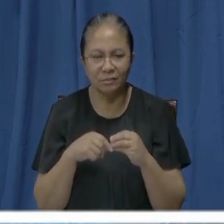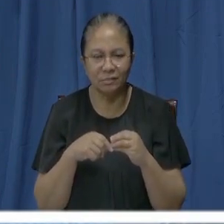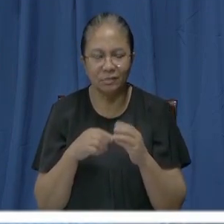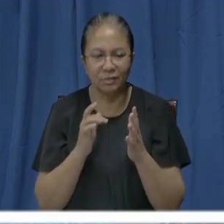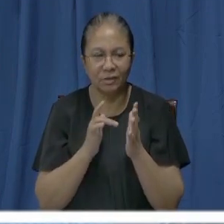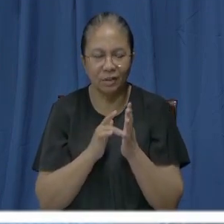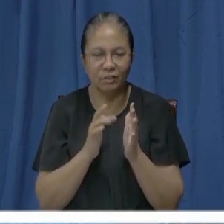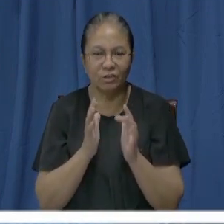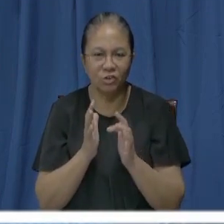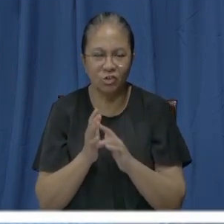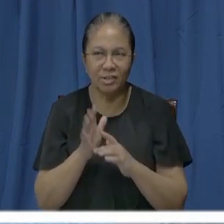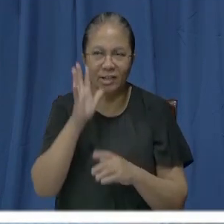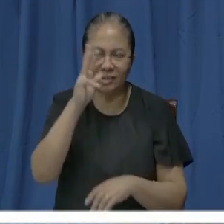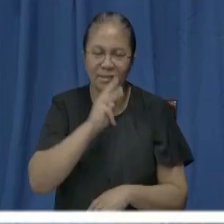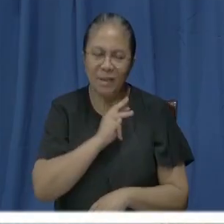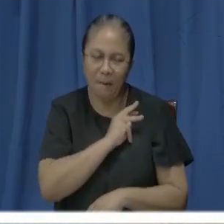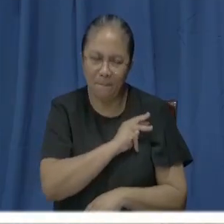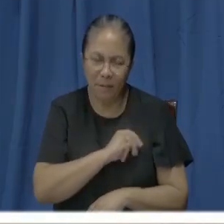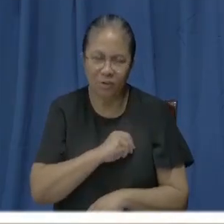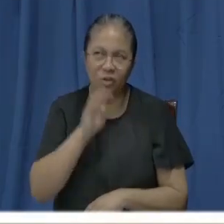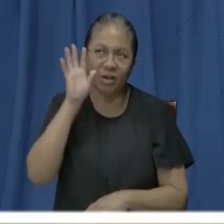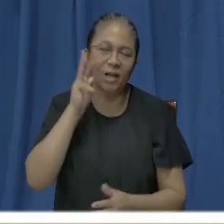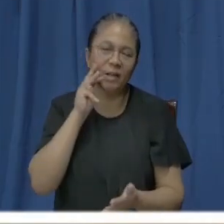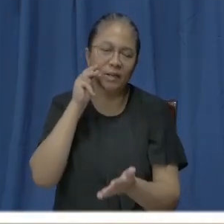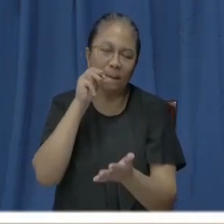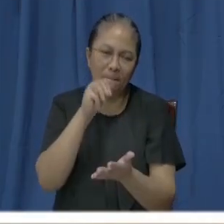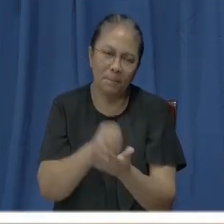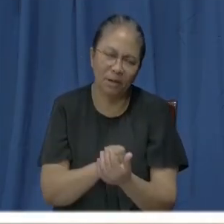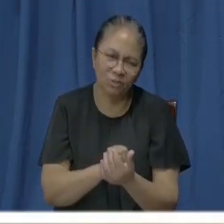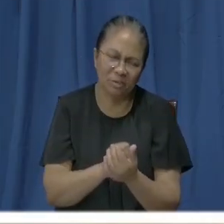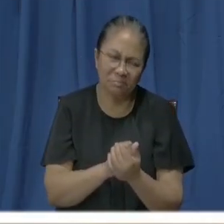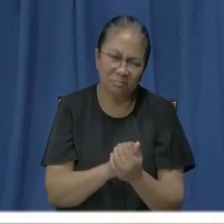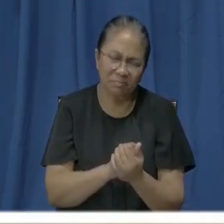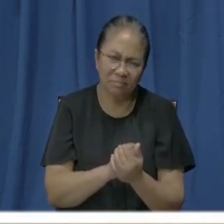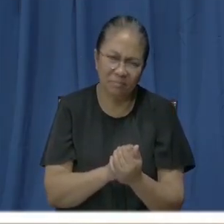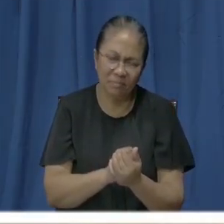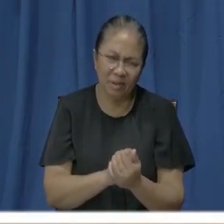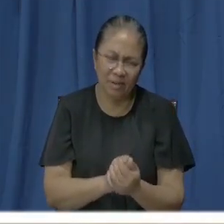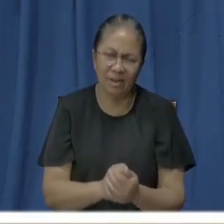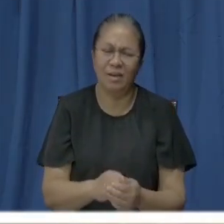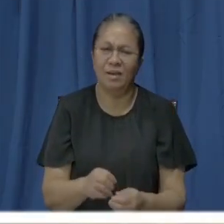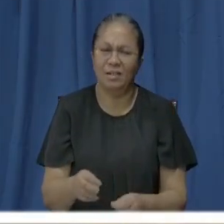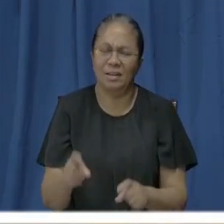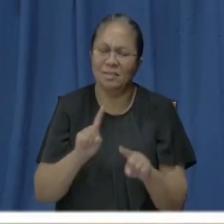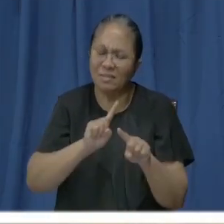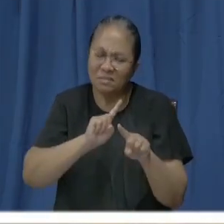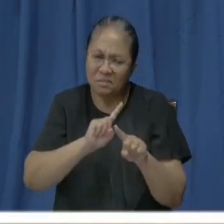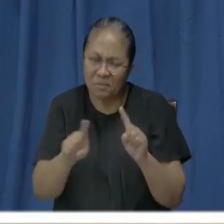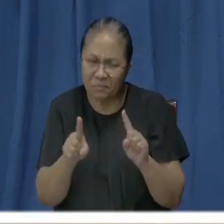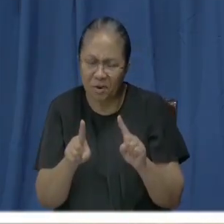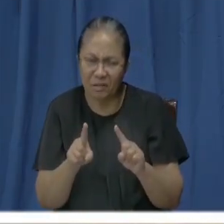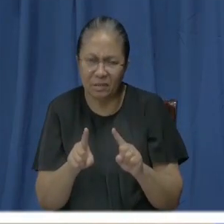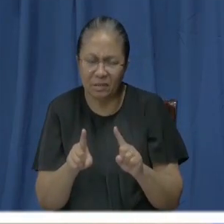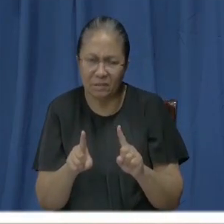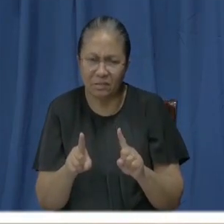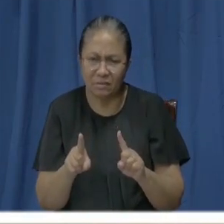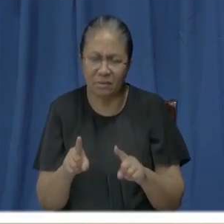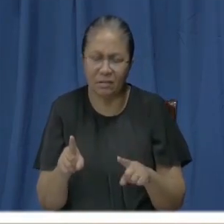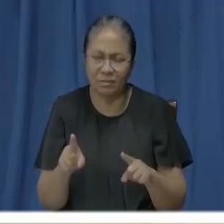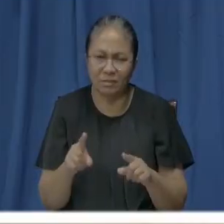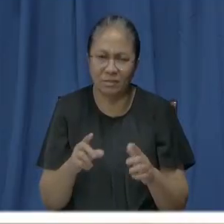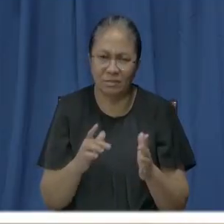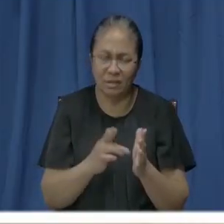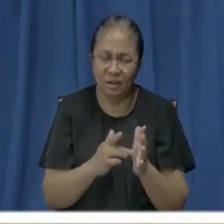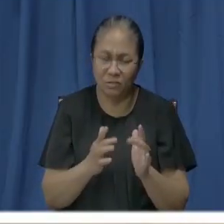mission and message. And it's radical. It is different. In a